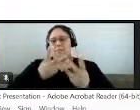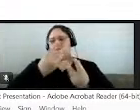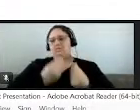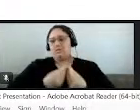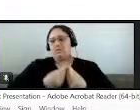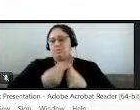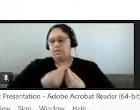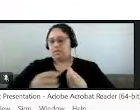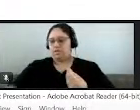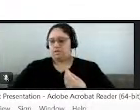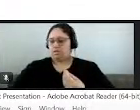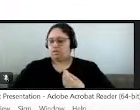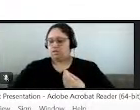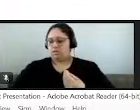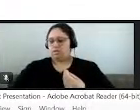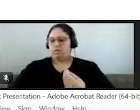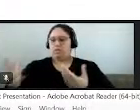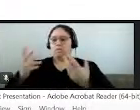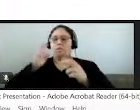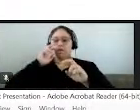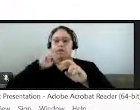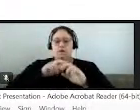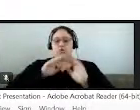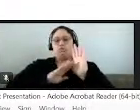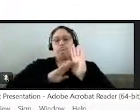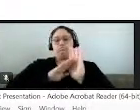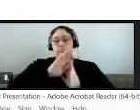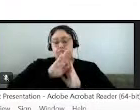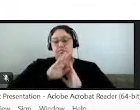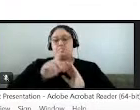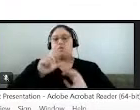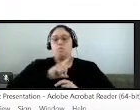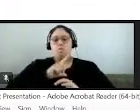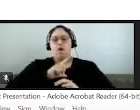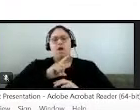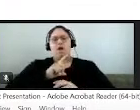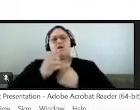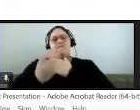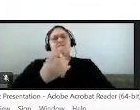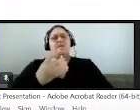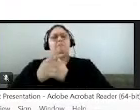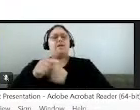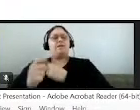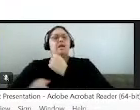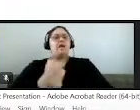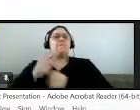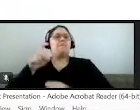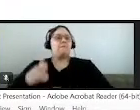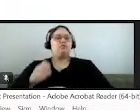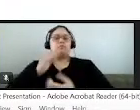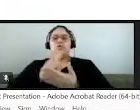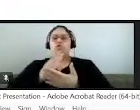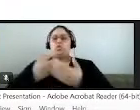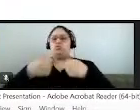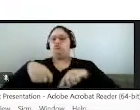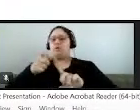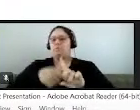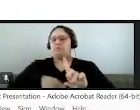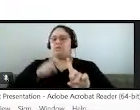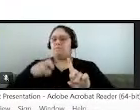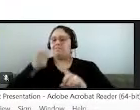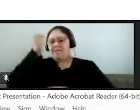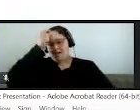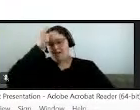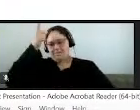something, Chairperson, that would also have to be work in progress, because surely feedback needs to happen in order for the Chairperson at least